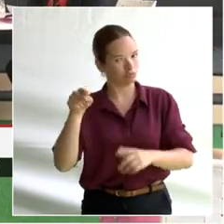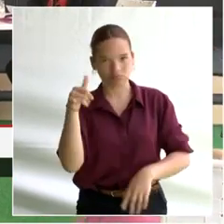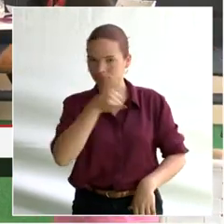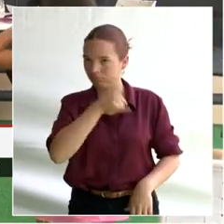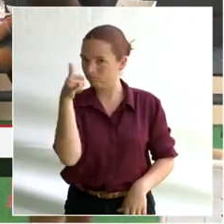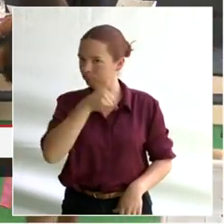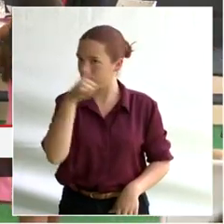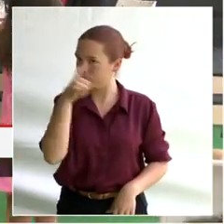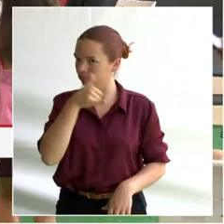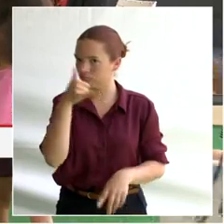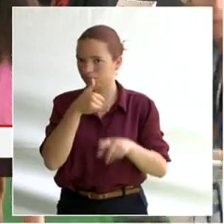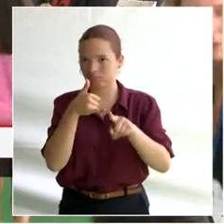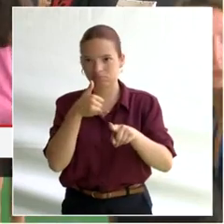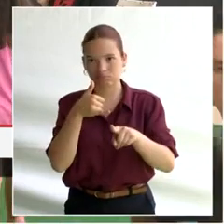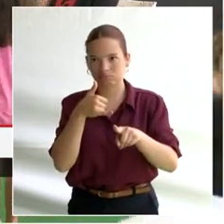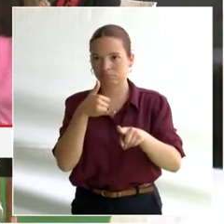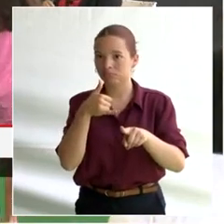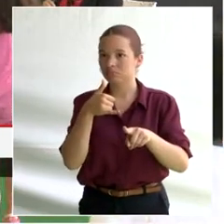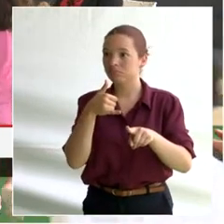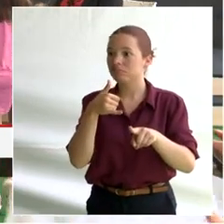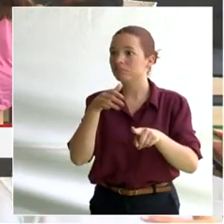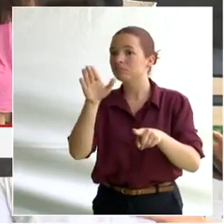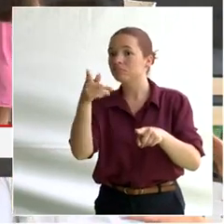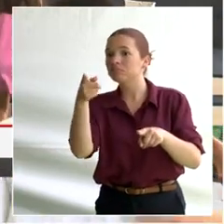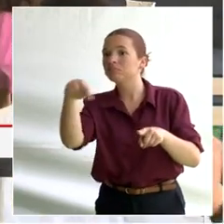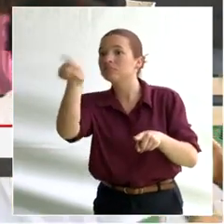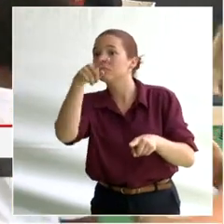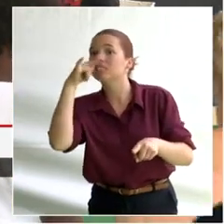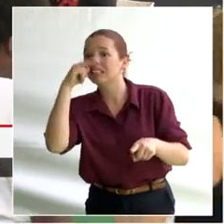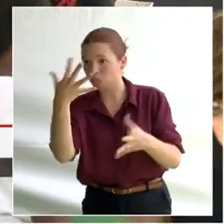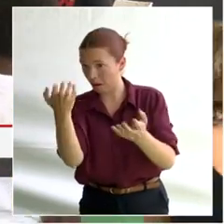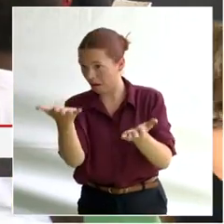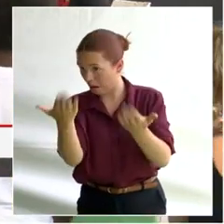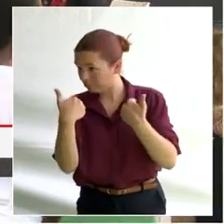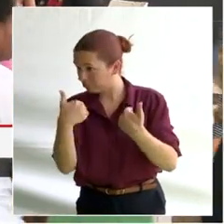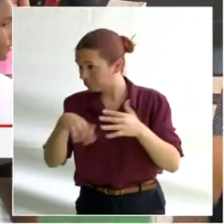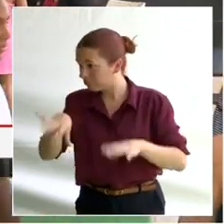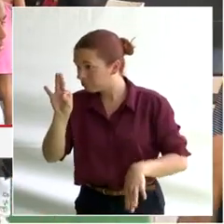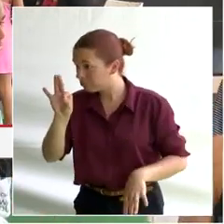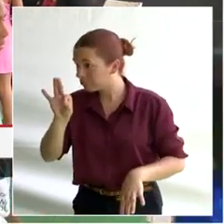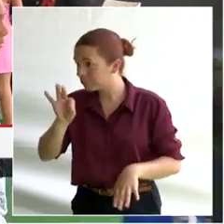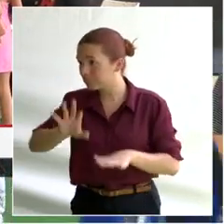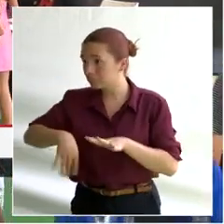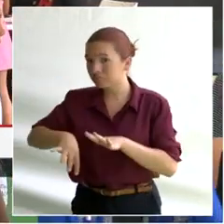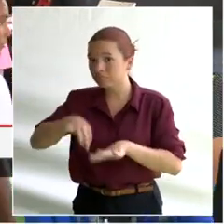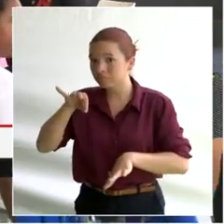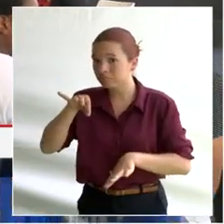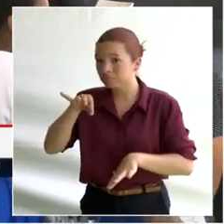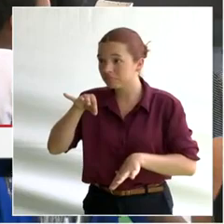on up. You Yeah, there guys. you go. And hold on, you just have to say your name. Yep.